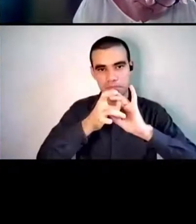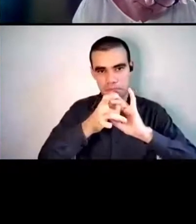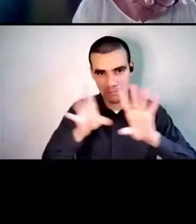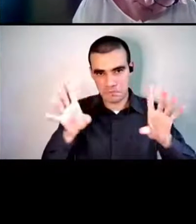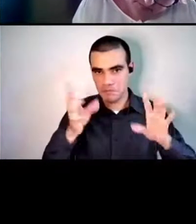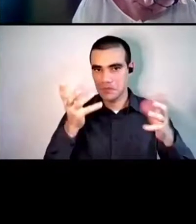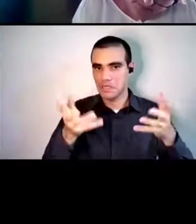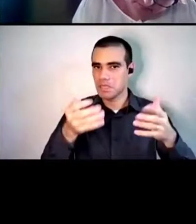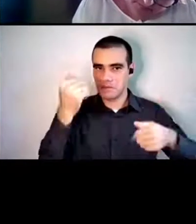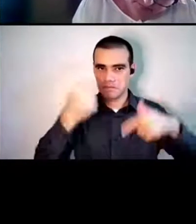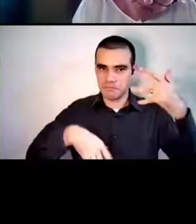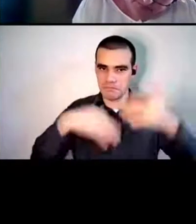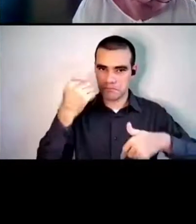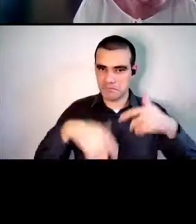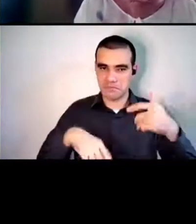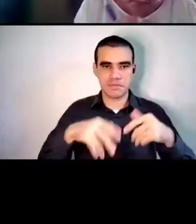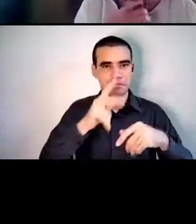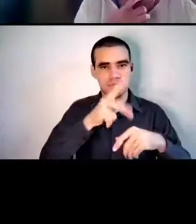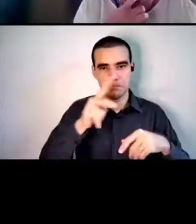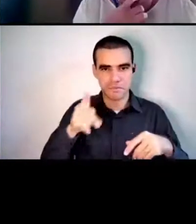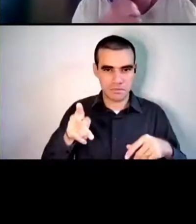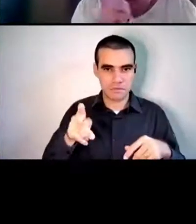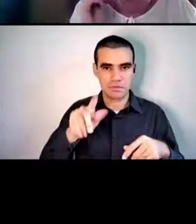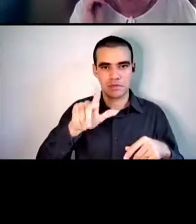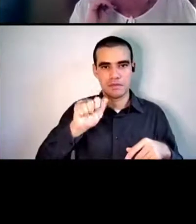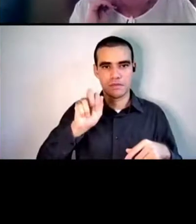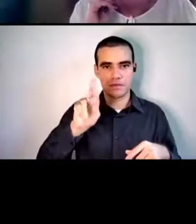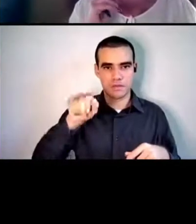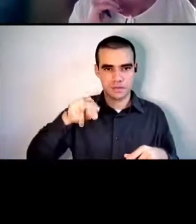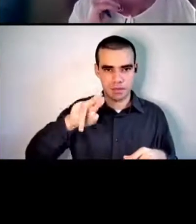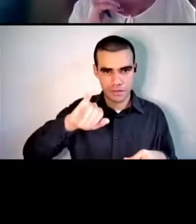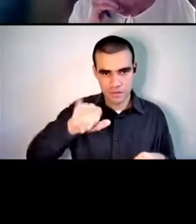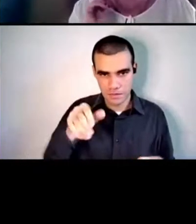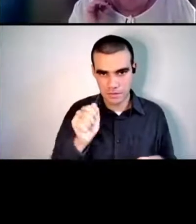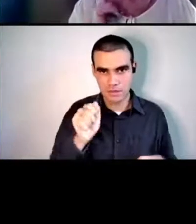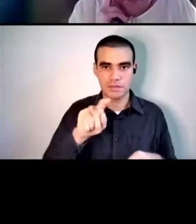this reflection, be my guest, for make your comments.